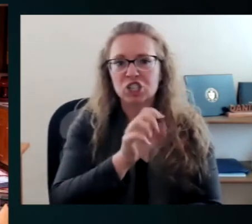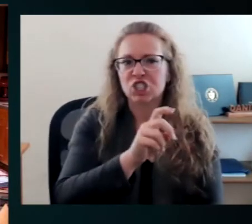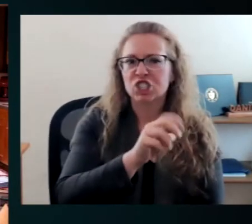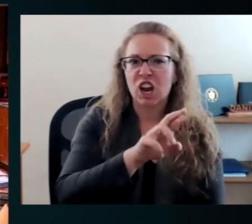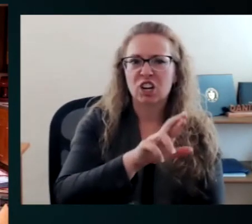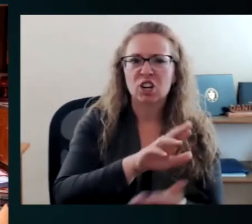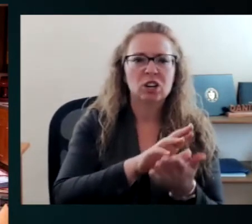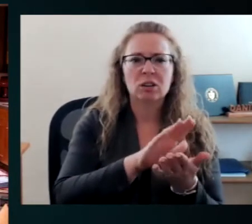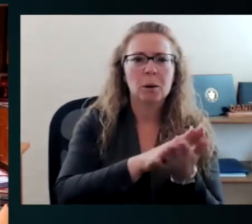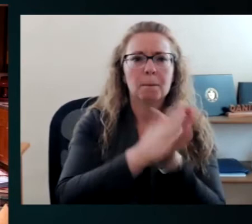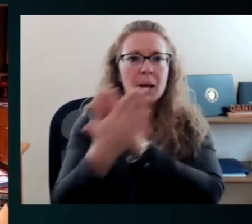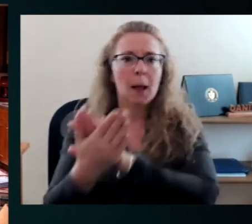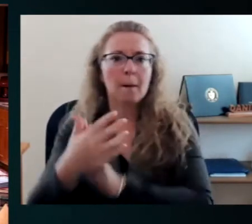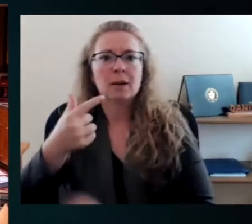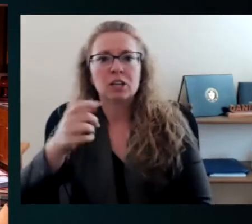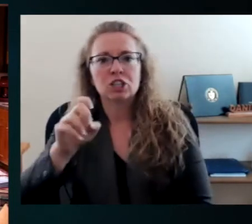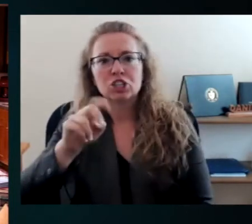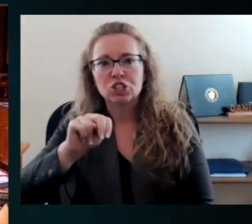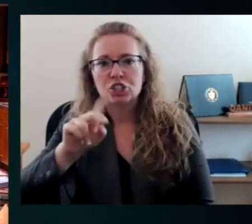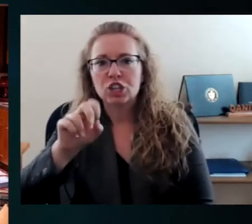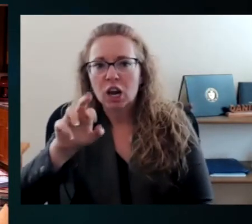to, wordsmithing this sometimes